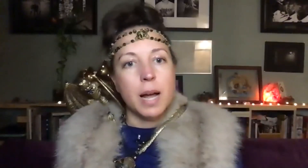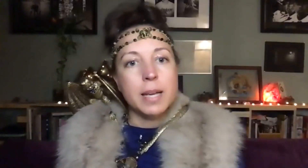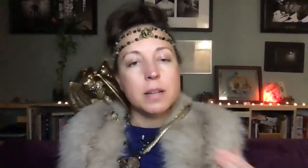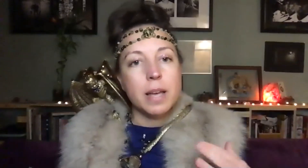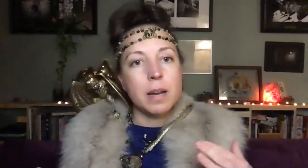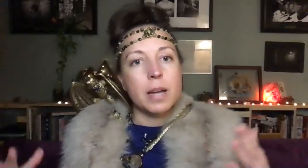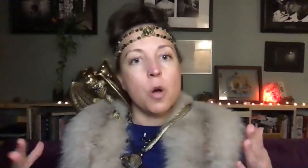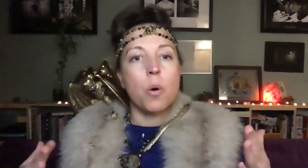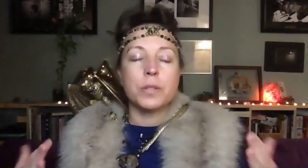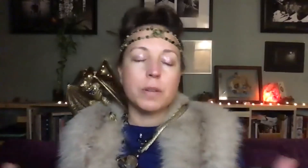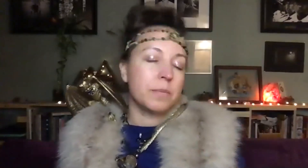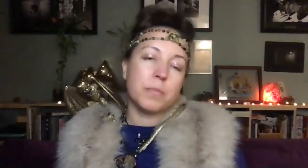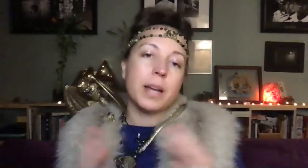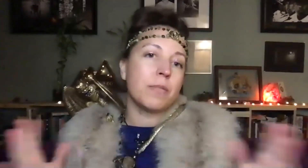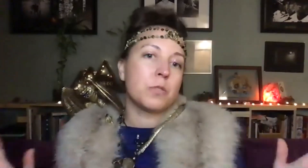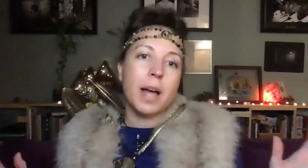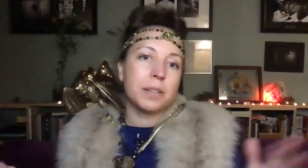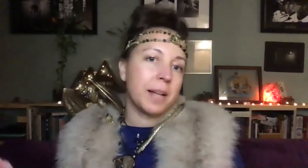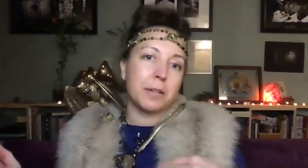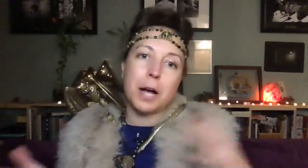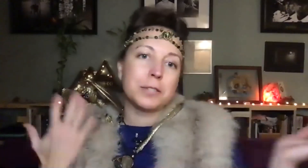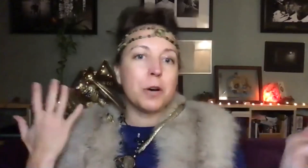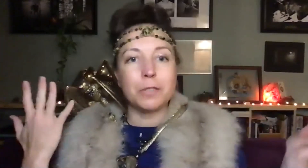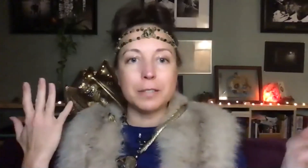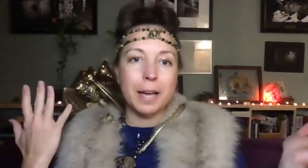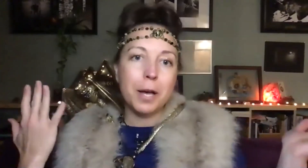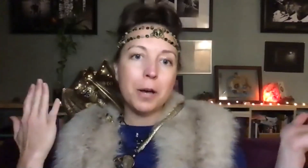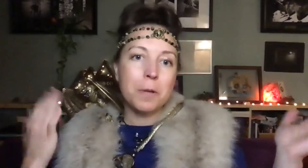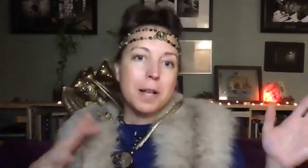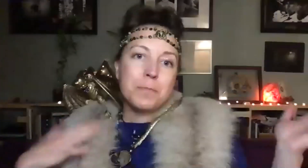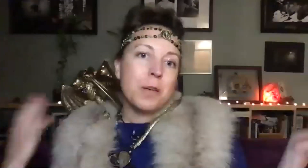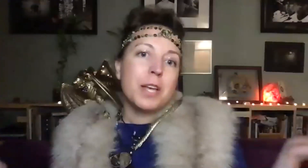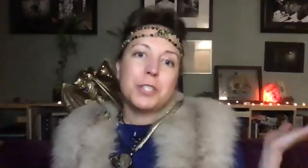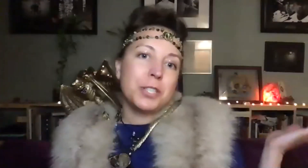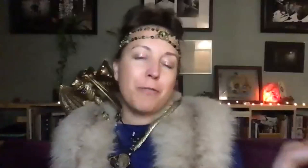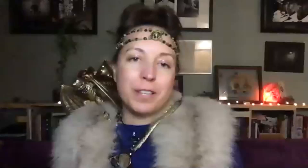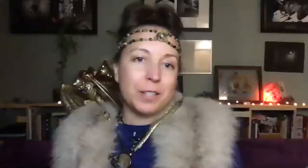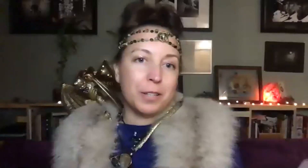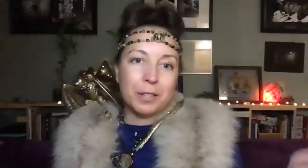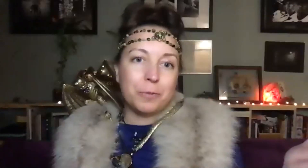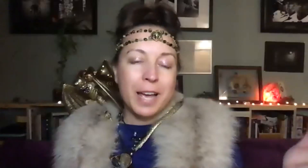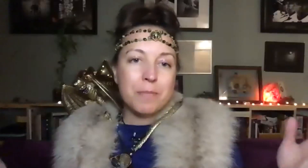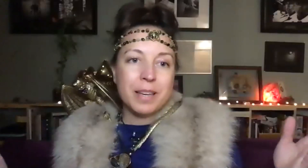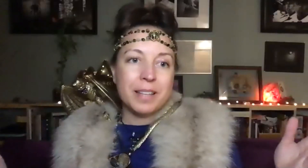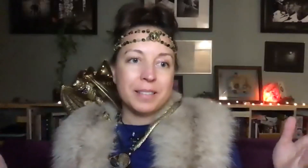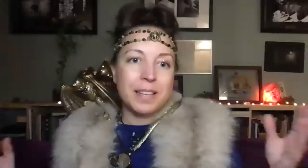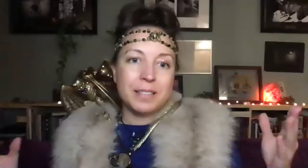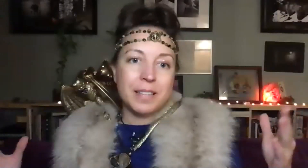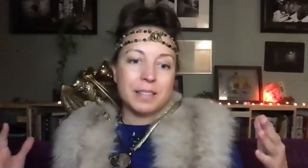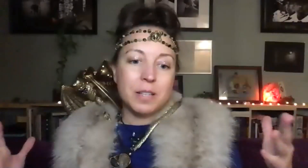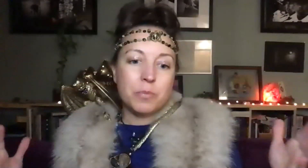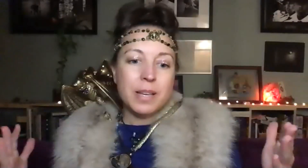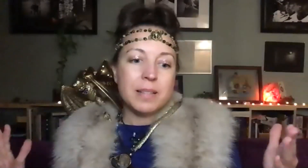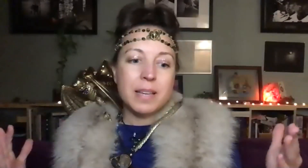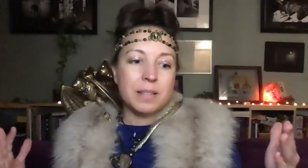in mind. And I know I'm not even trying to like gloss over like, oh, no, it's just the physical, right? Because